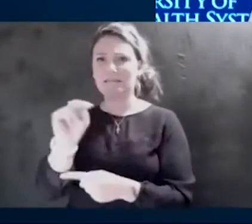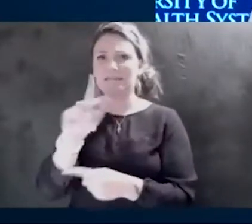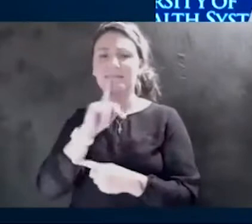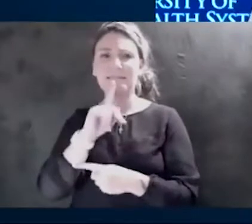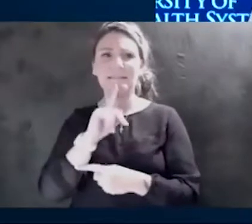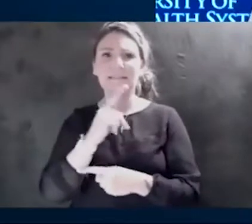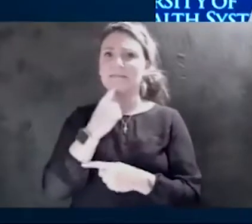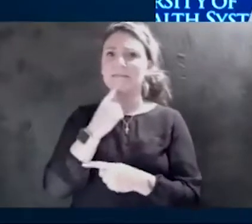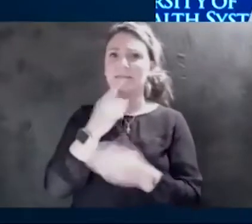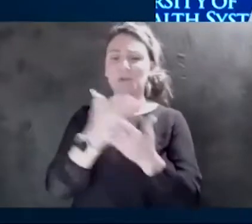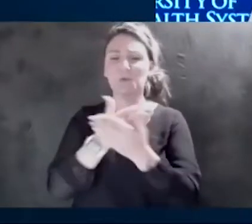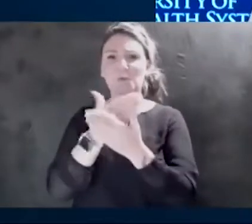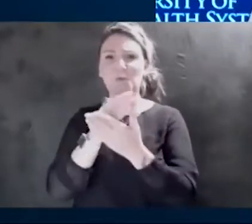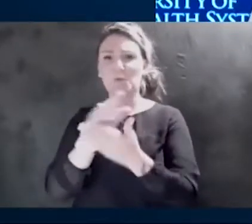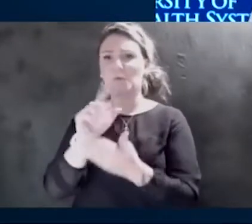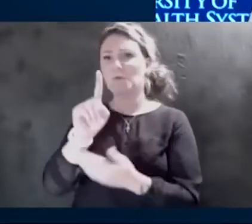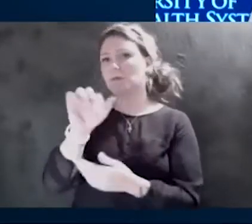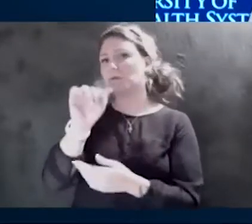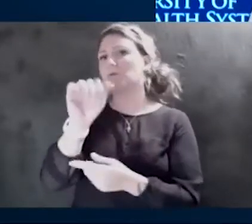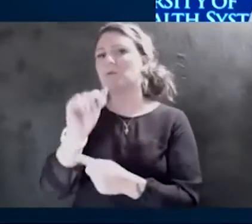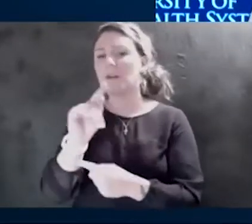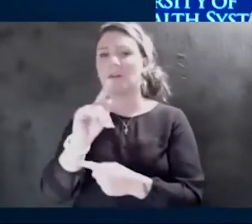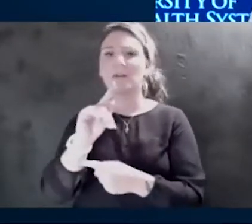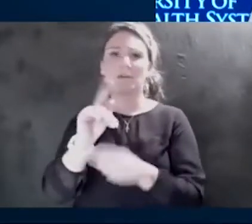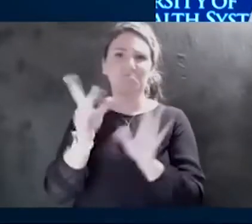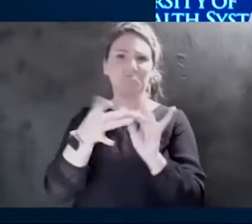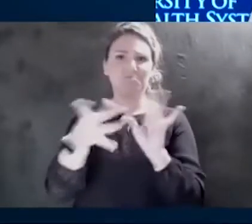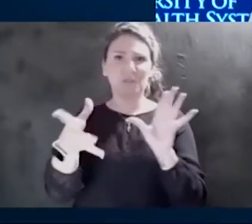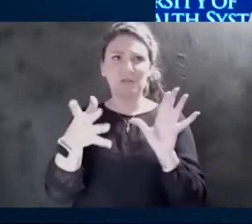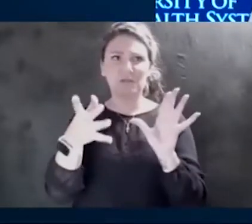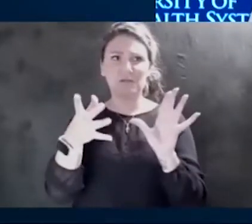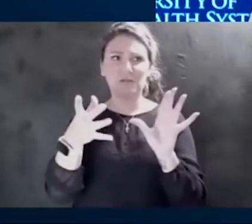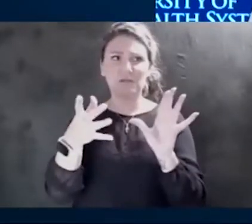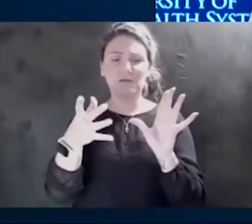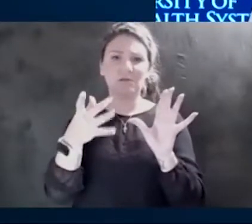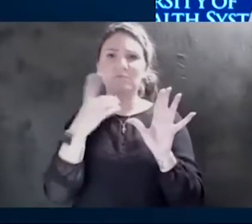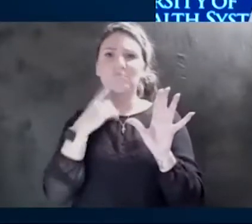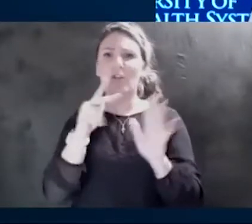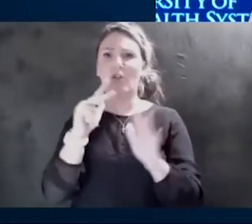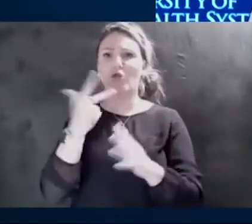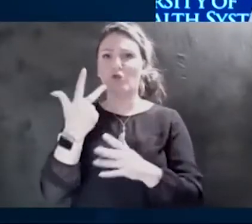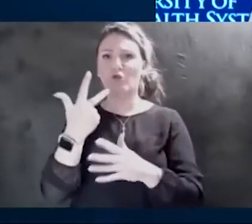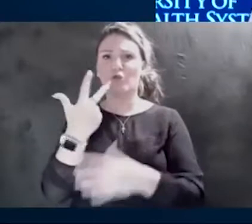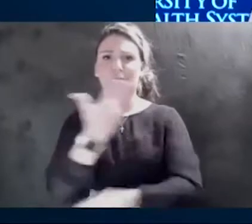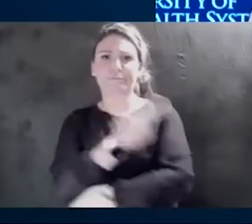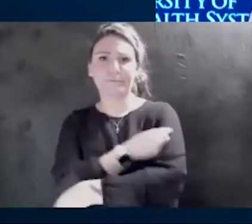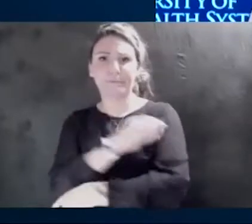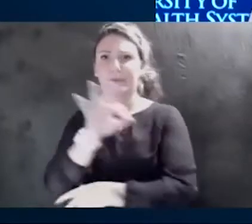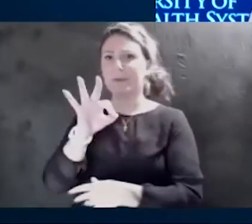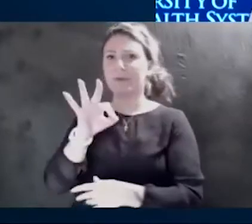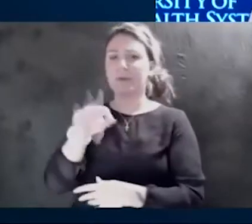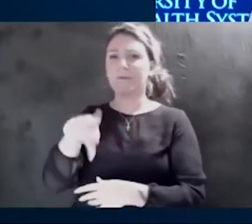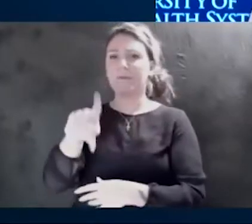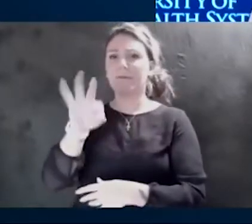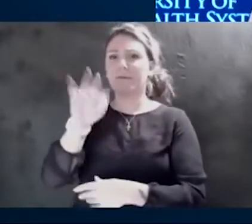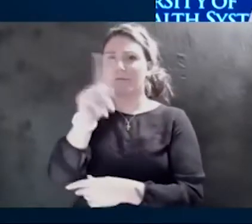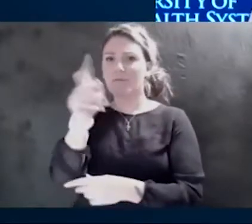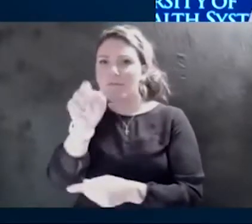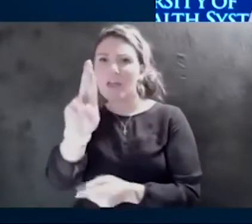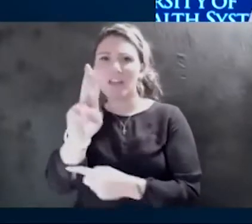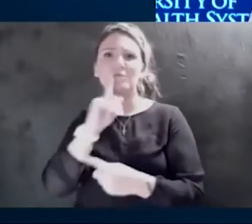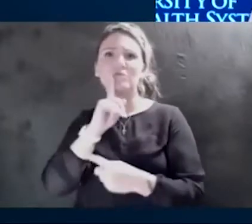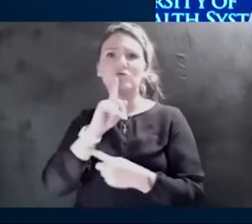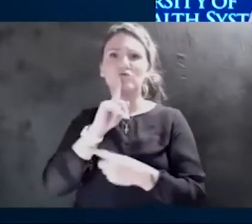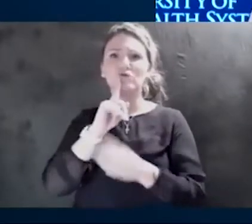data released today shows that a third dose of Pfizer's COVID-19 vaccine strongly boosts that protection against the